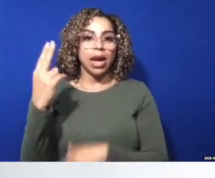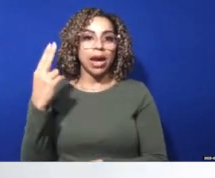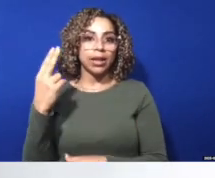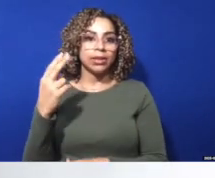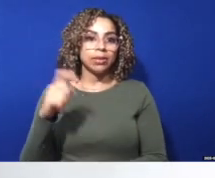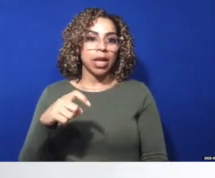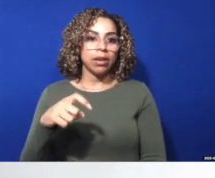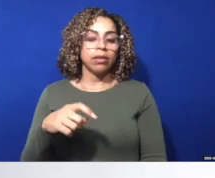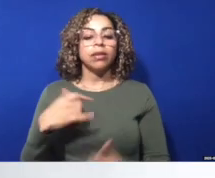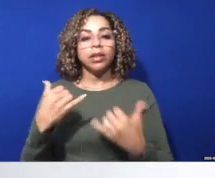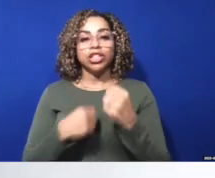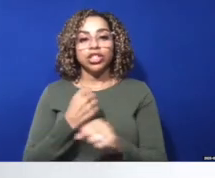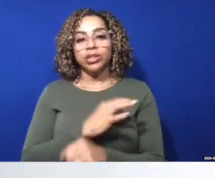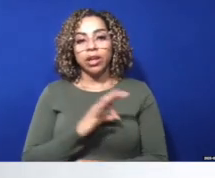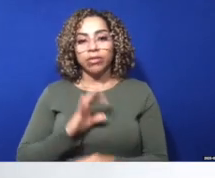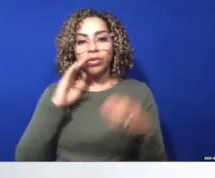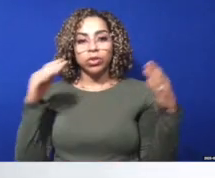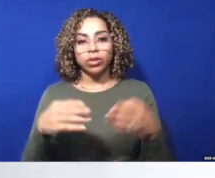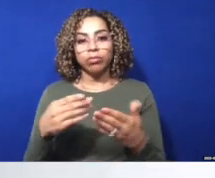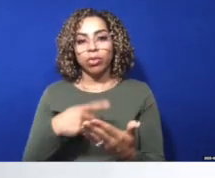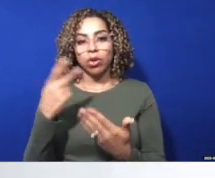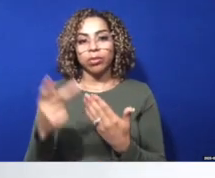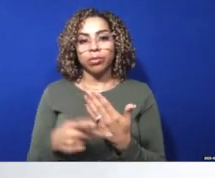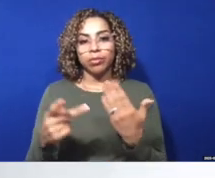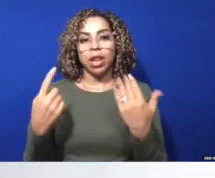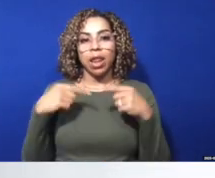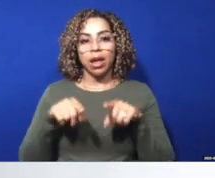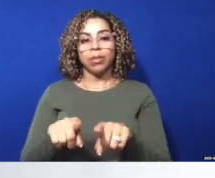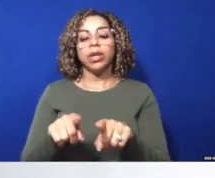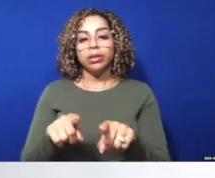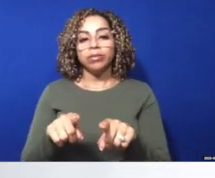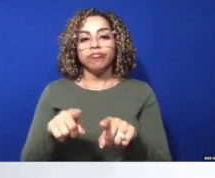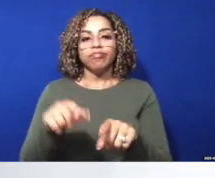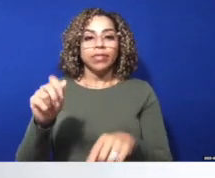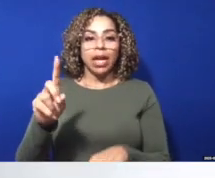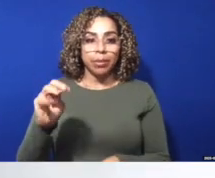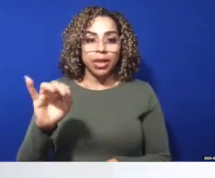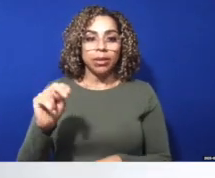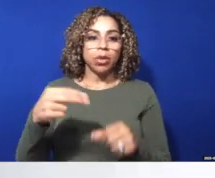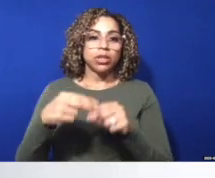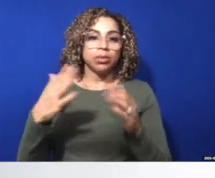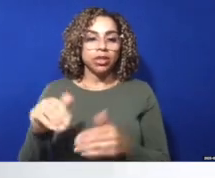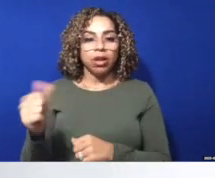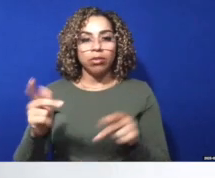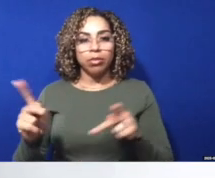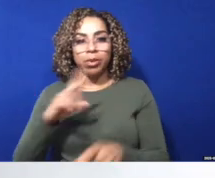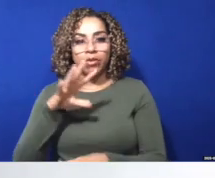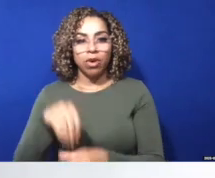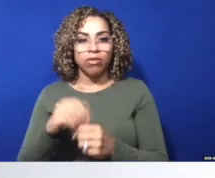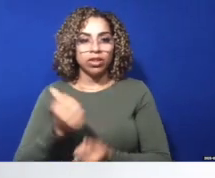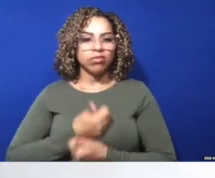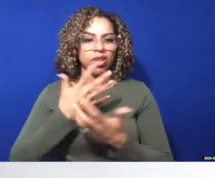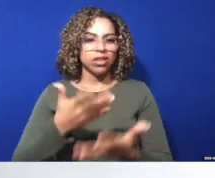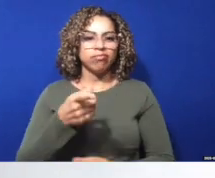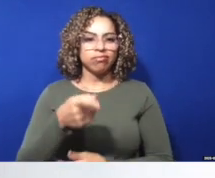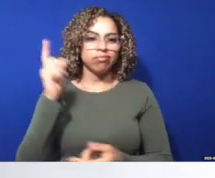administrators, participants, and other stakeholders have expressed that this is essential to reducing confusion. We are hearing that the policies we set